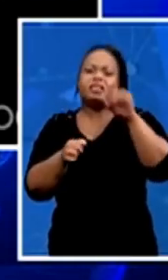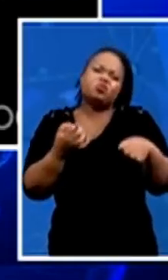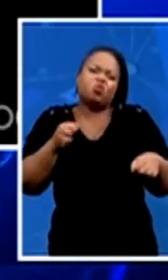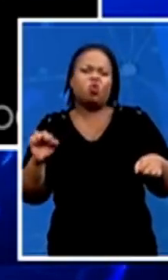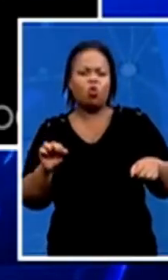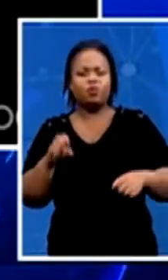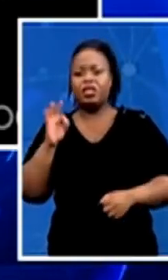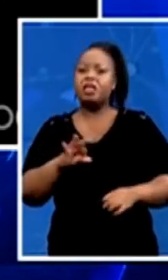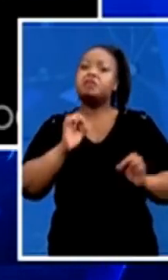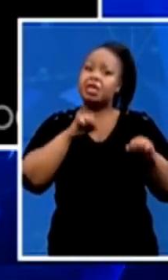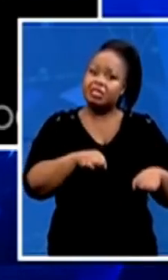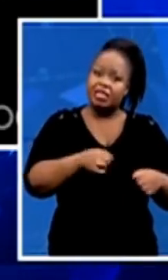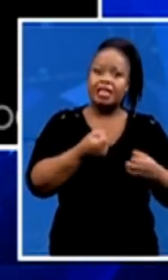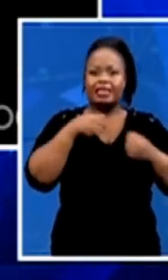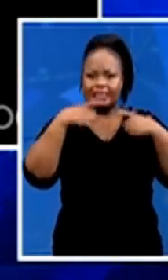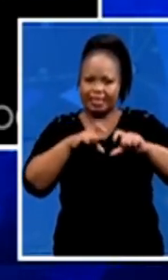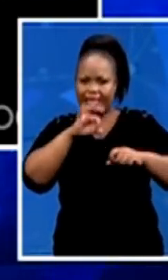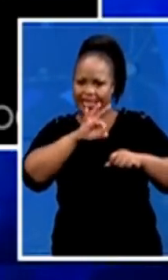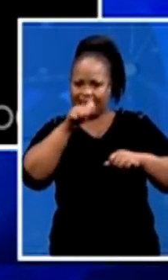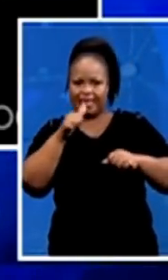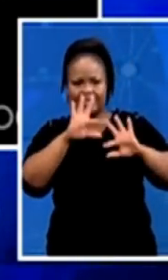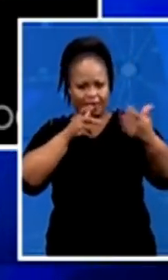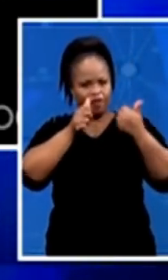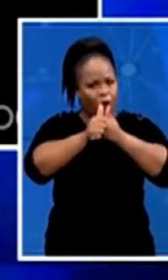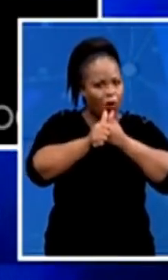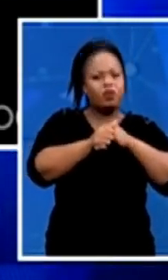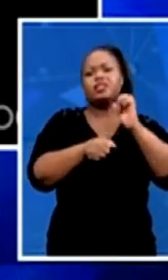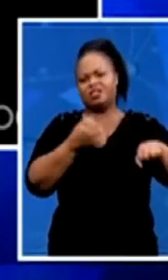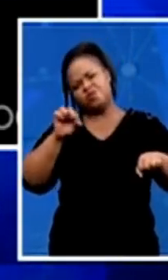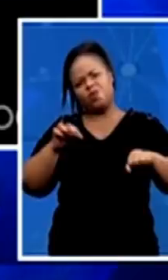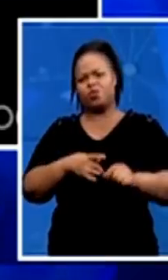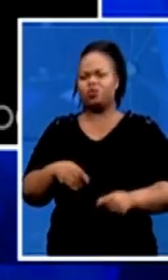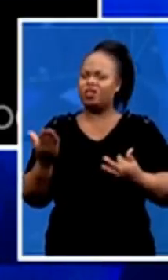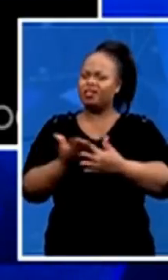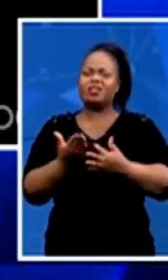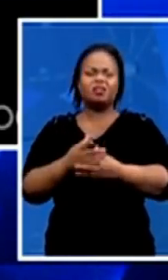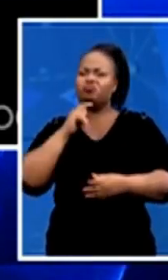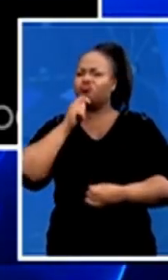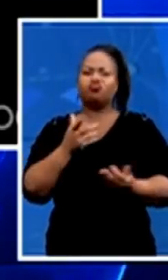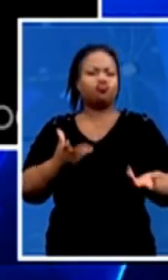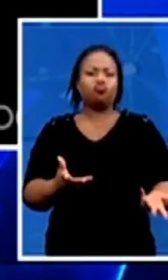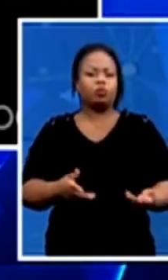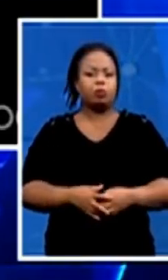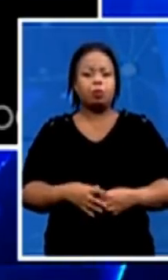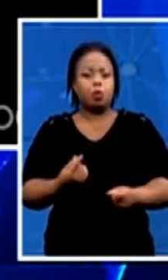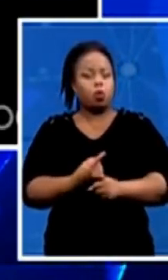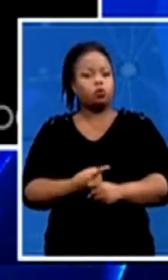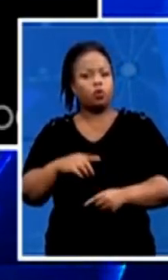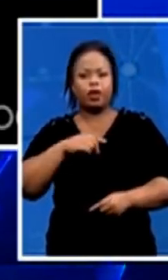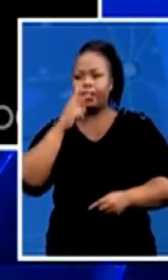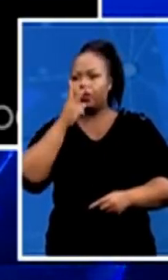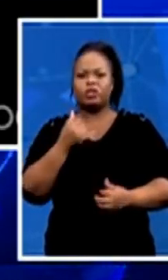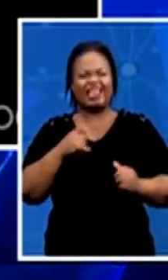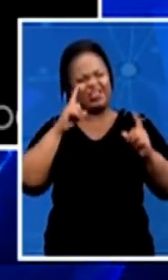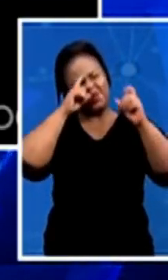Yes or no? That is really, this case, despite all, it looks like complicated, but it actually is not.